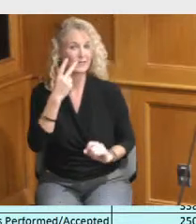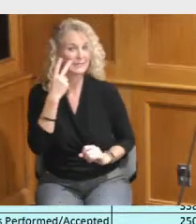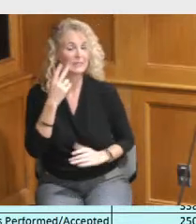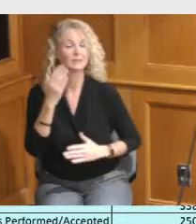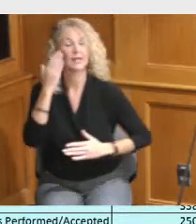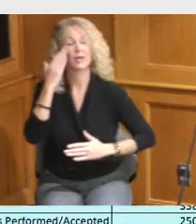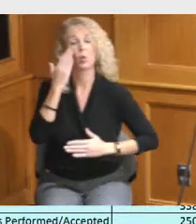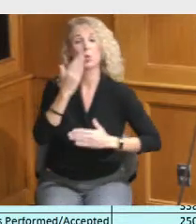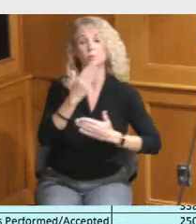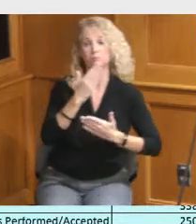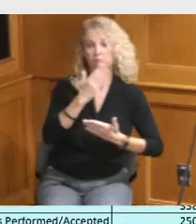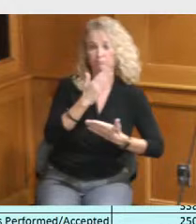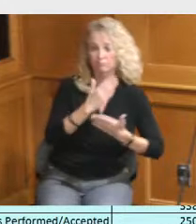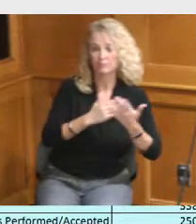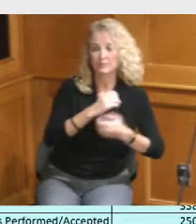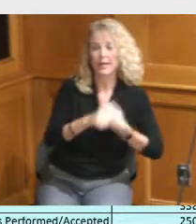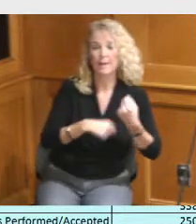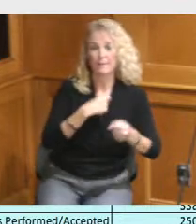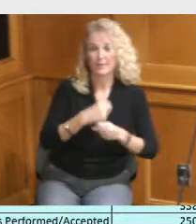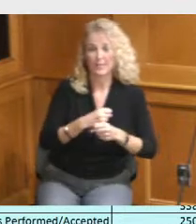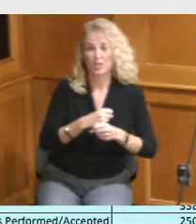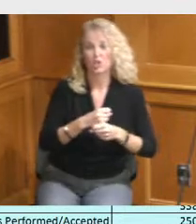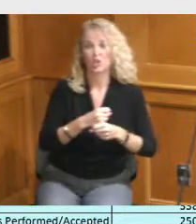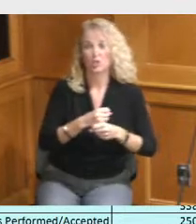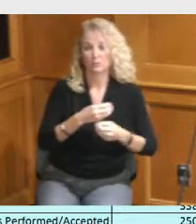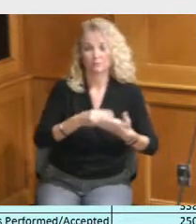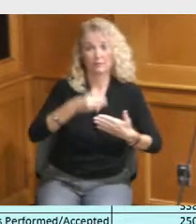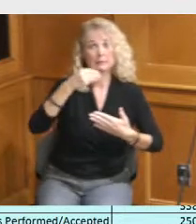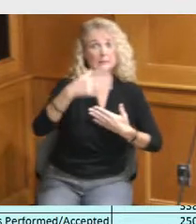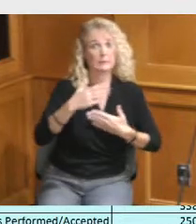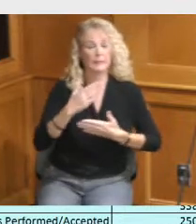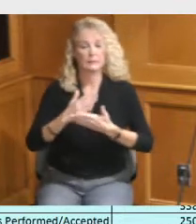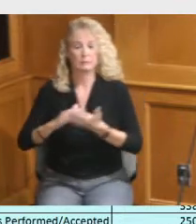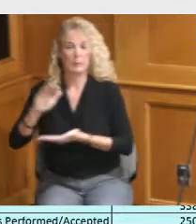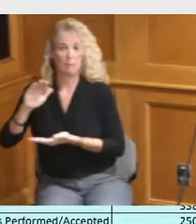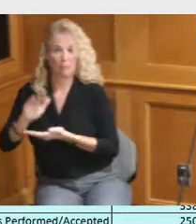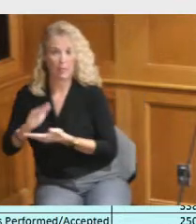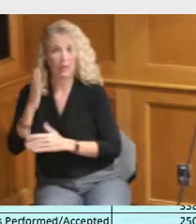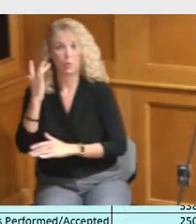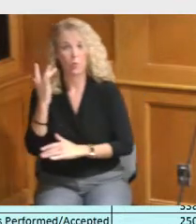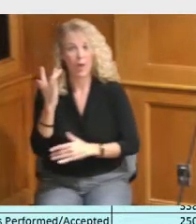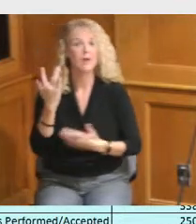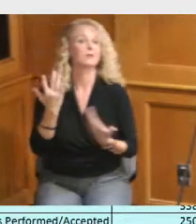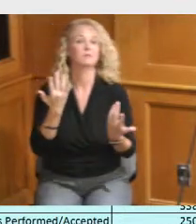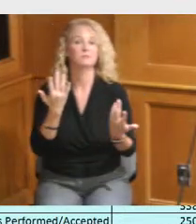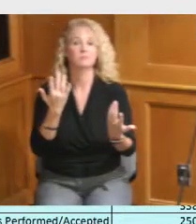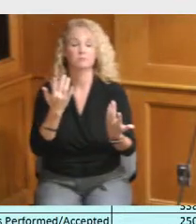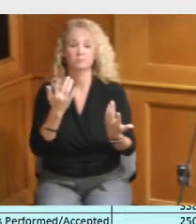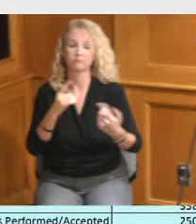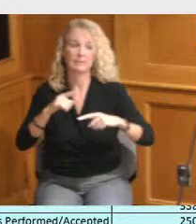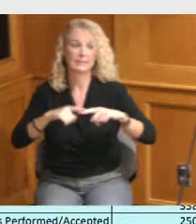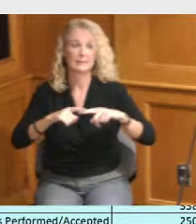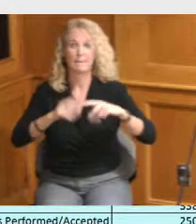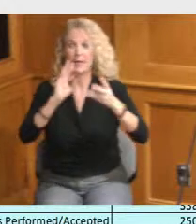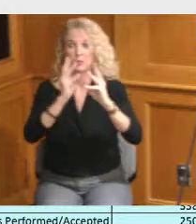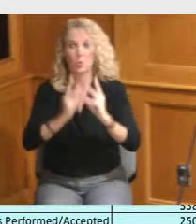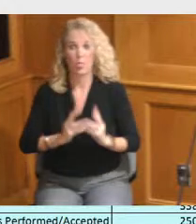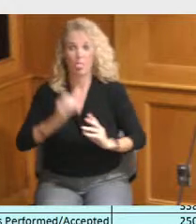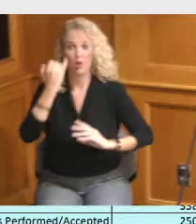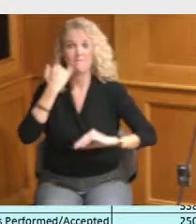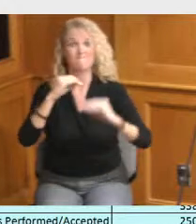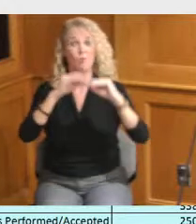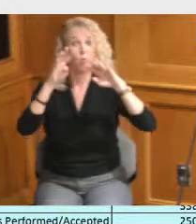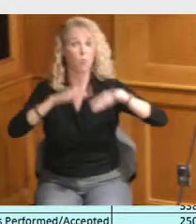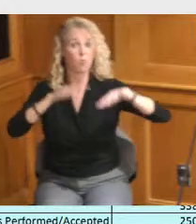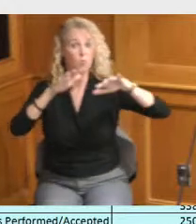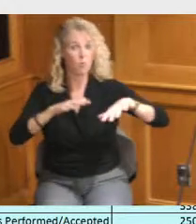had much higher expenditures and years where we have had lower, and that is because the really heavy rain events lead to